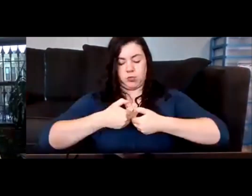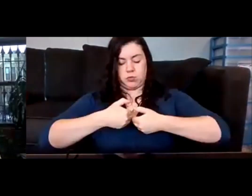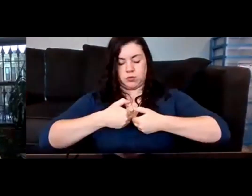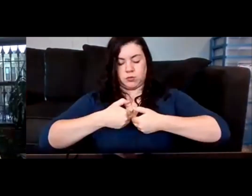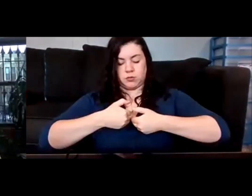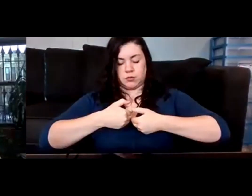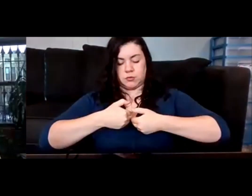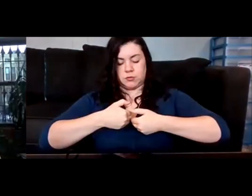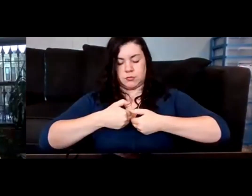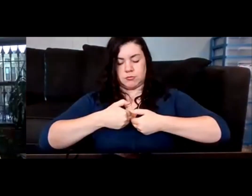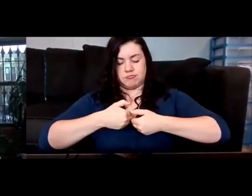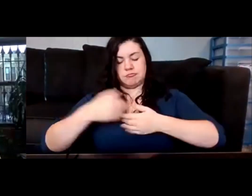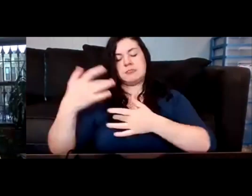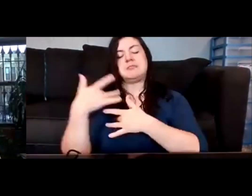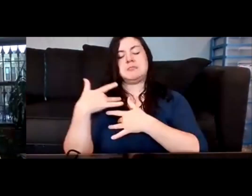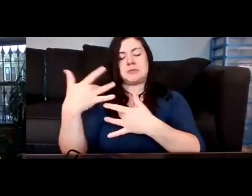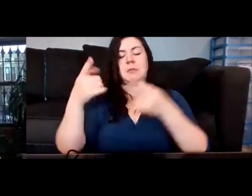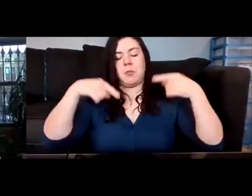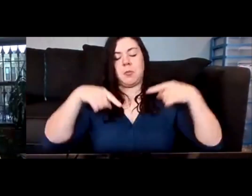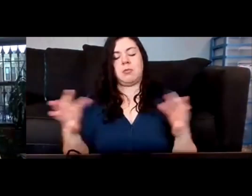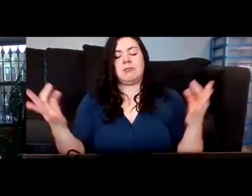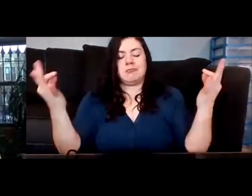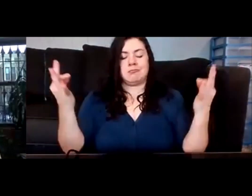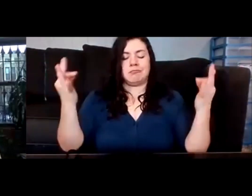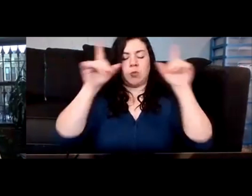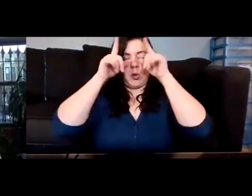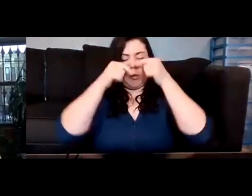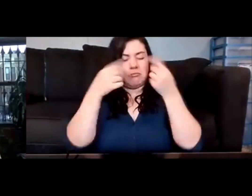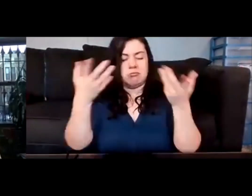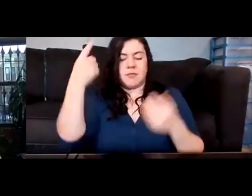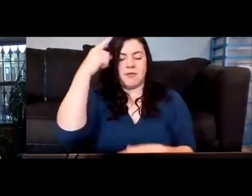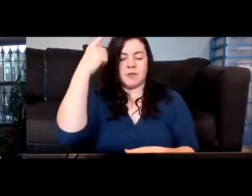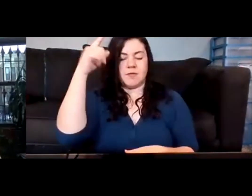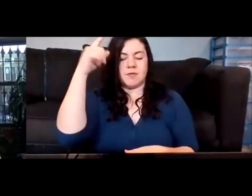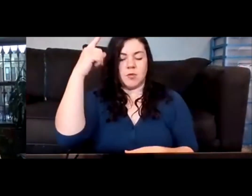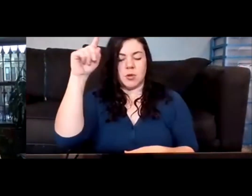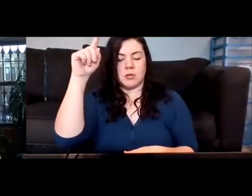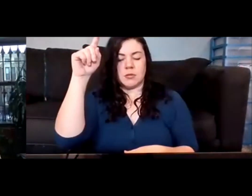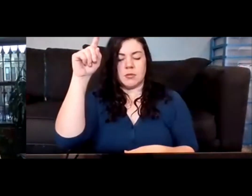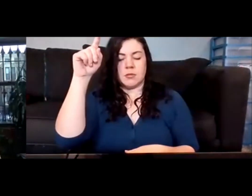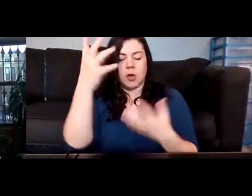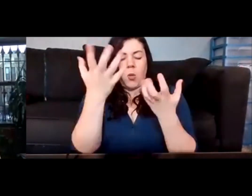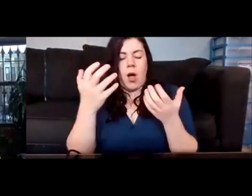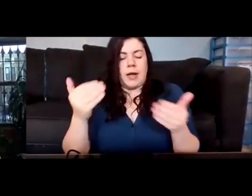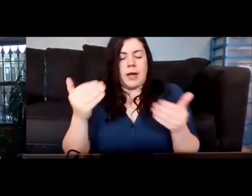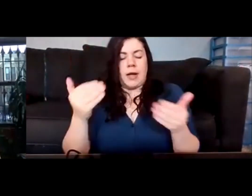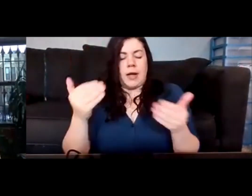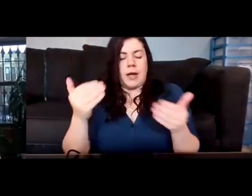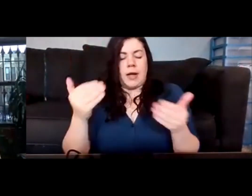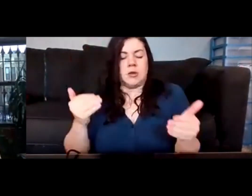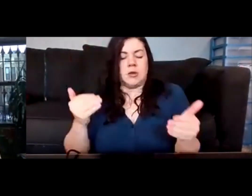So we often close the eyes in meditation so that we can bring ourselves closer to our interior.